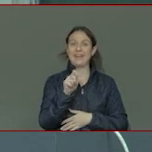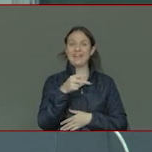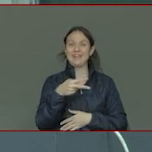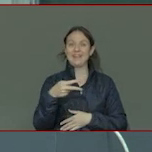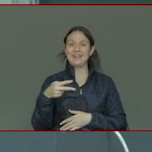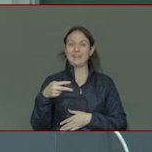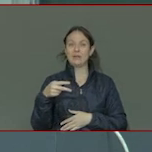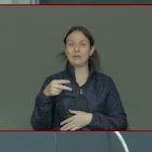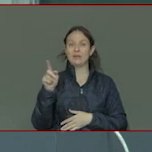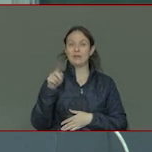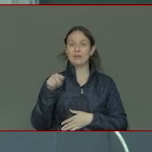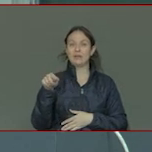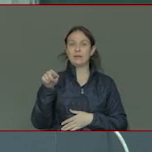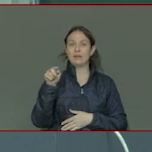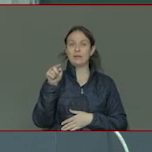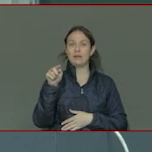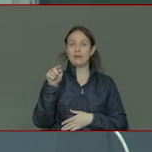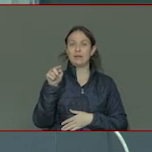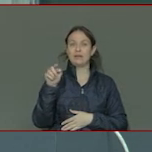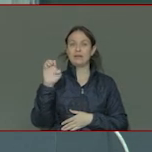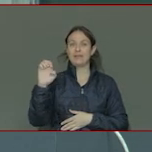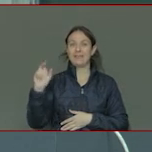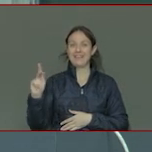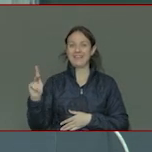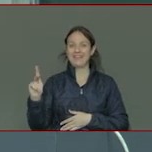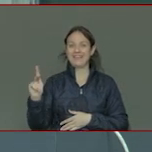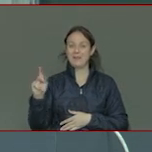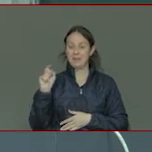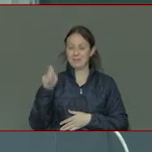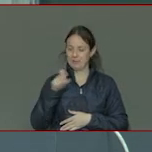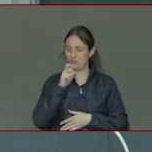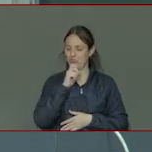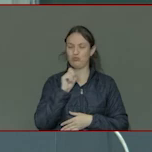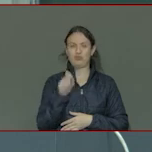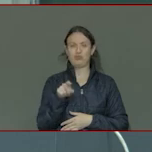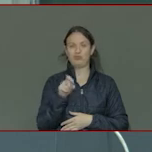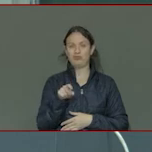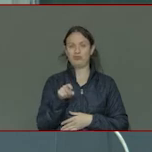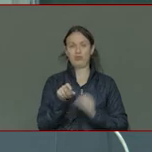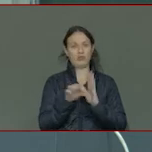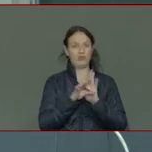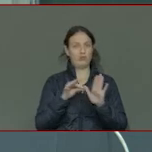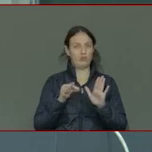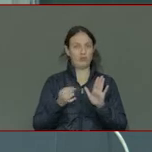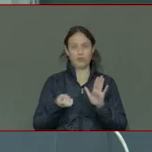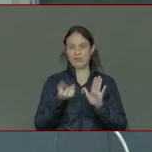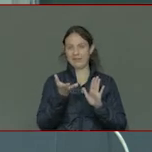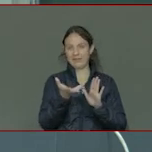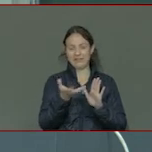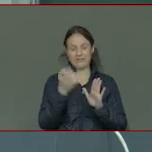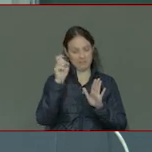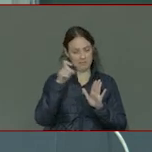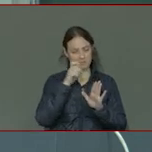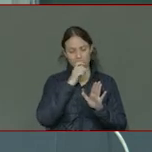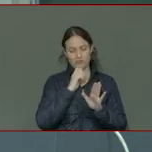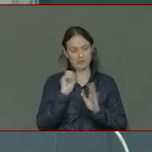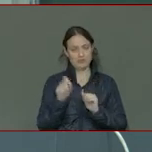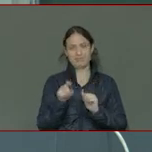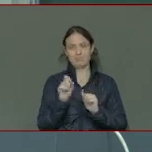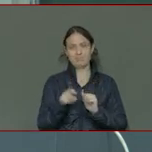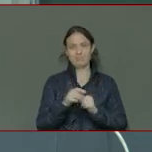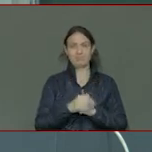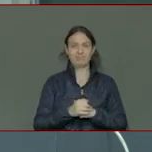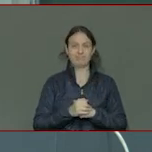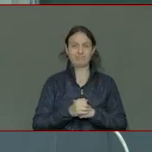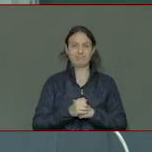equals delta EK. So I have no choice which formula to use. They told me I must use that